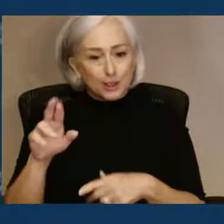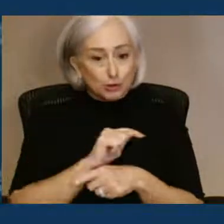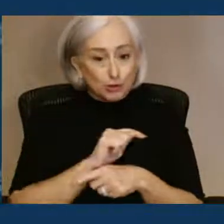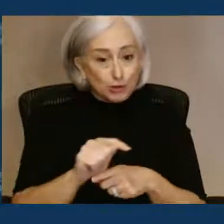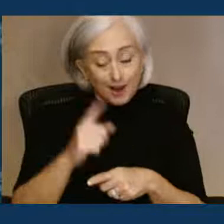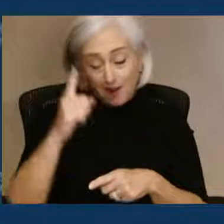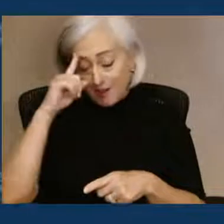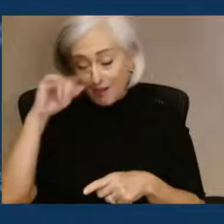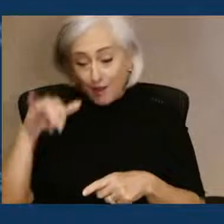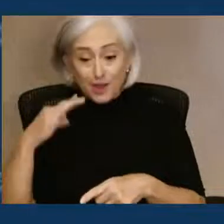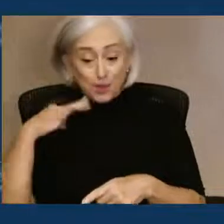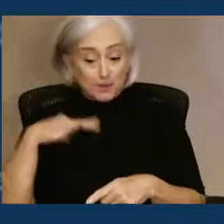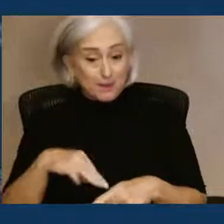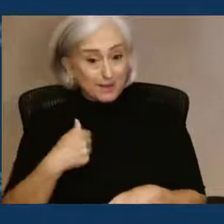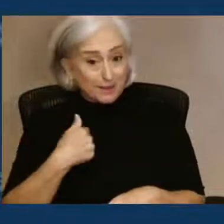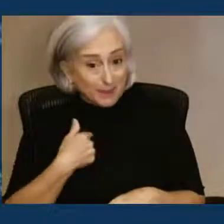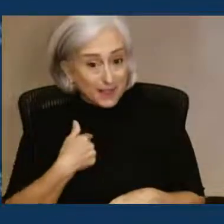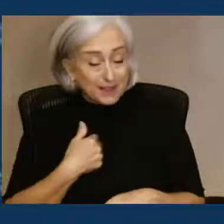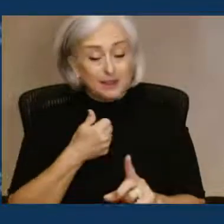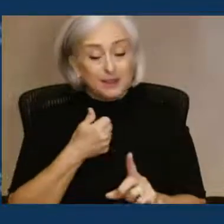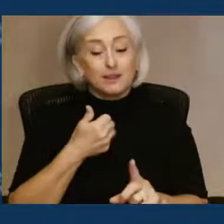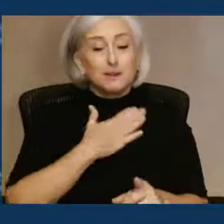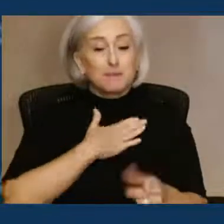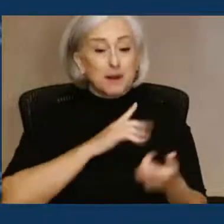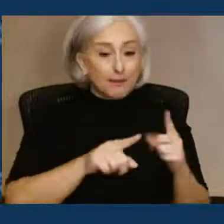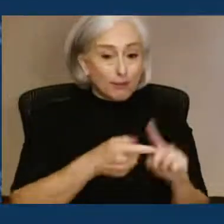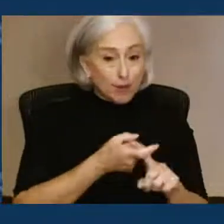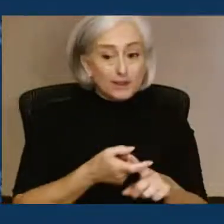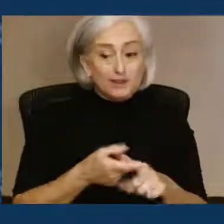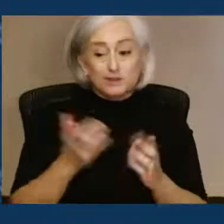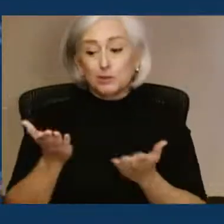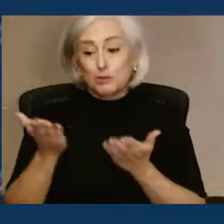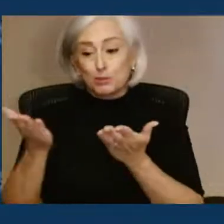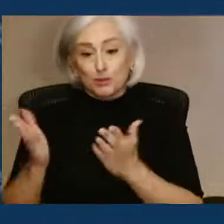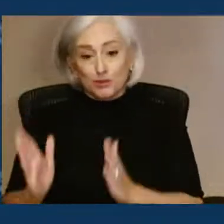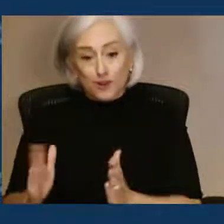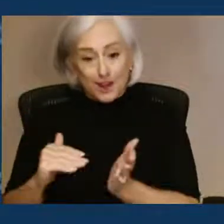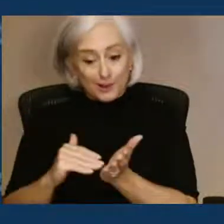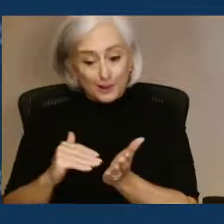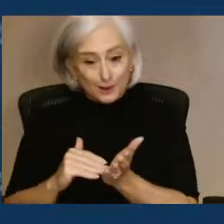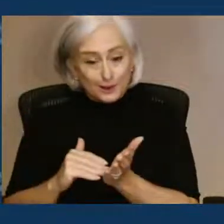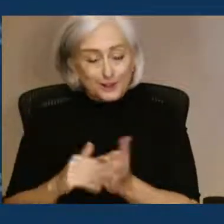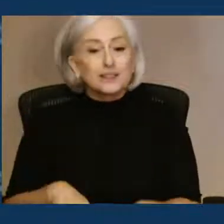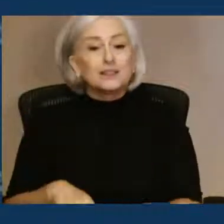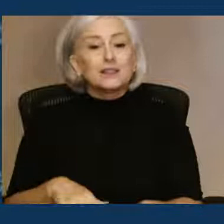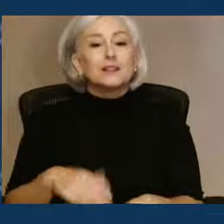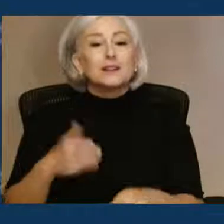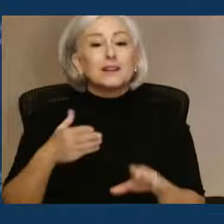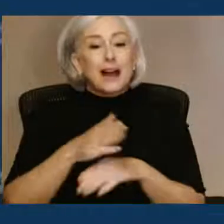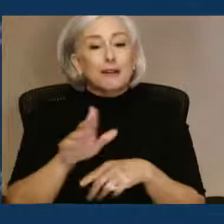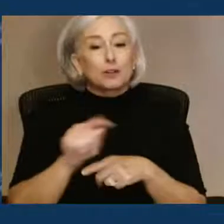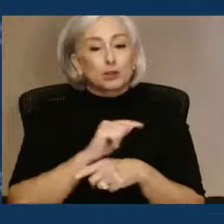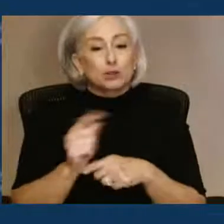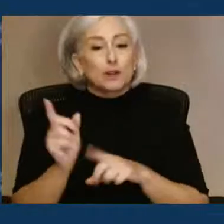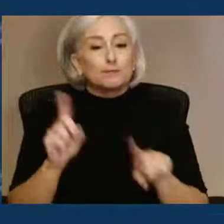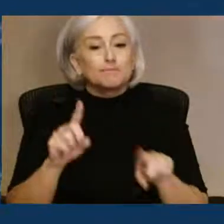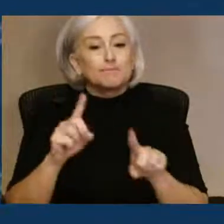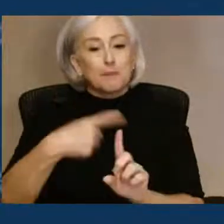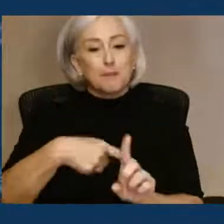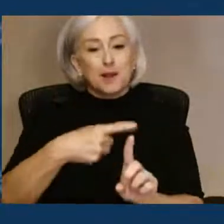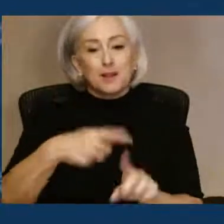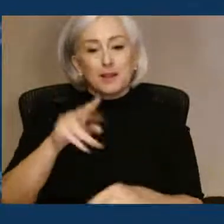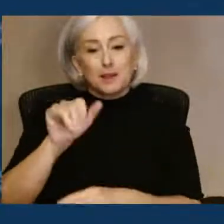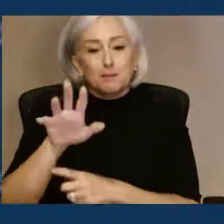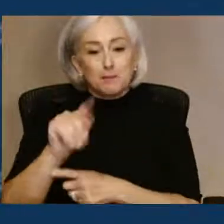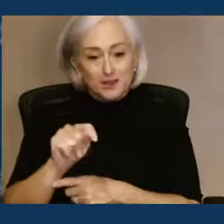and the providers. So after that Saturday training, I then attended the monthly PIVOT meetings and some rapid